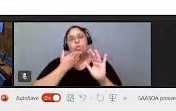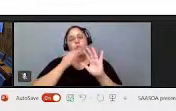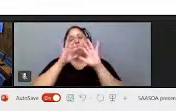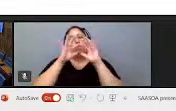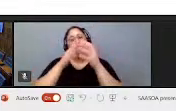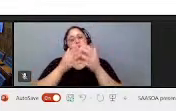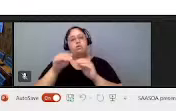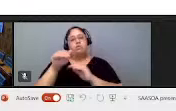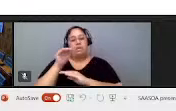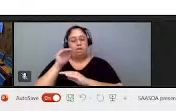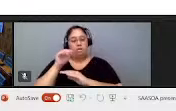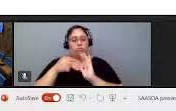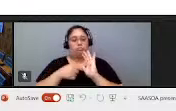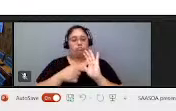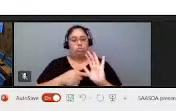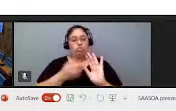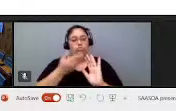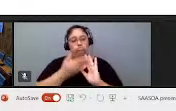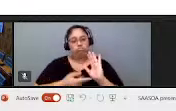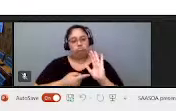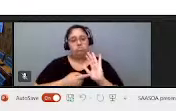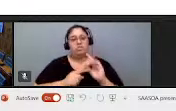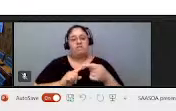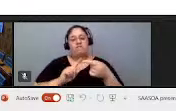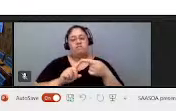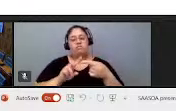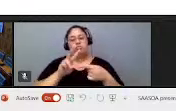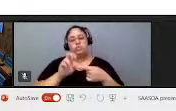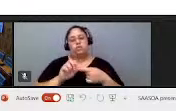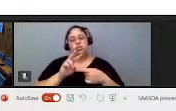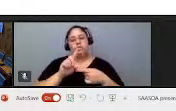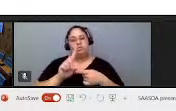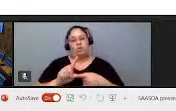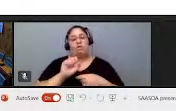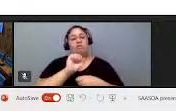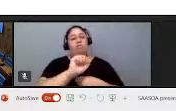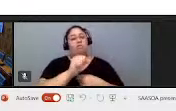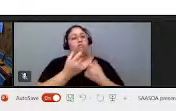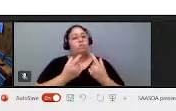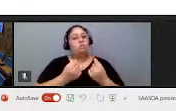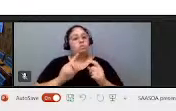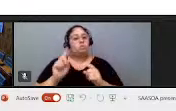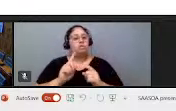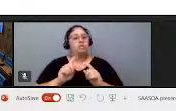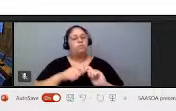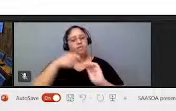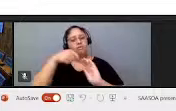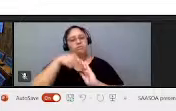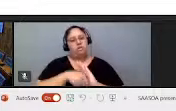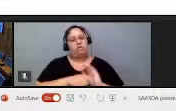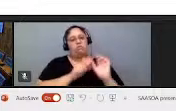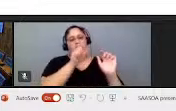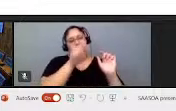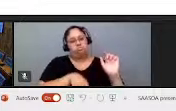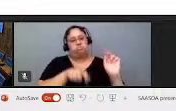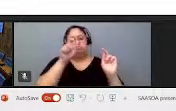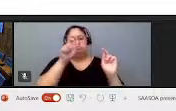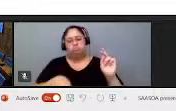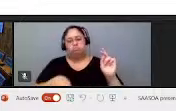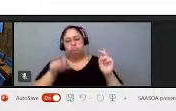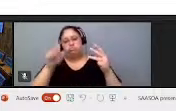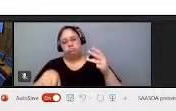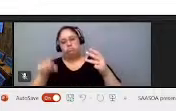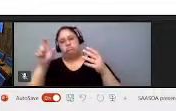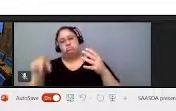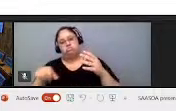world Bank uh first of 2021 what they've actually done they've broken up these um figures um